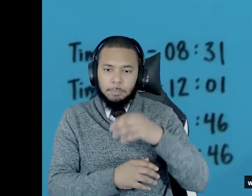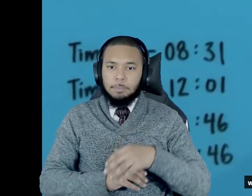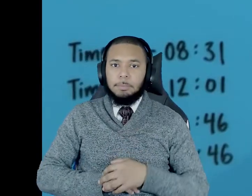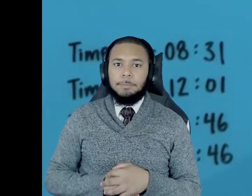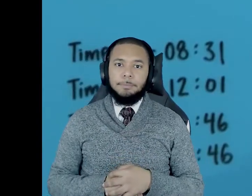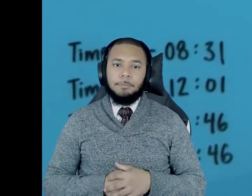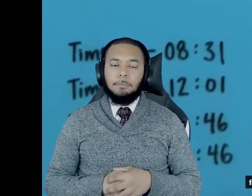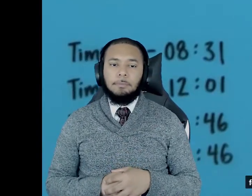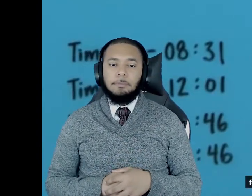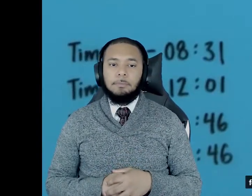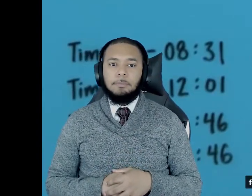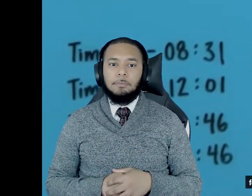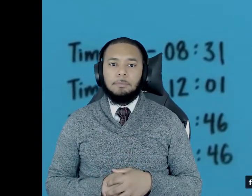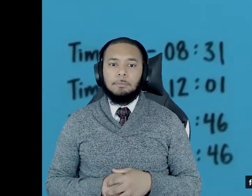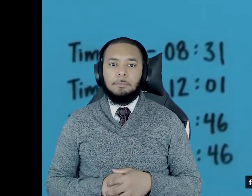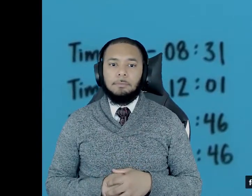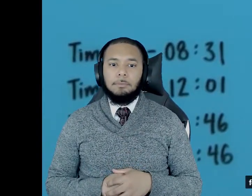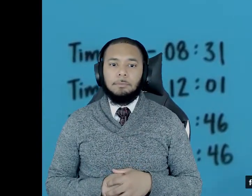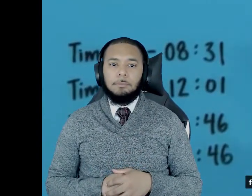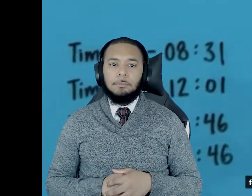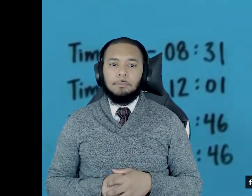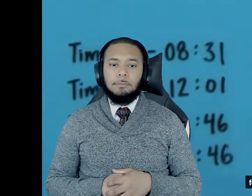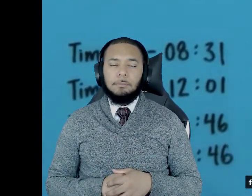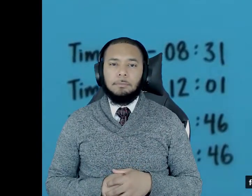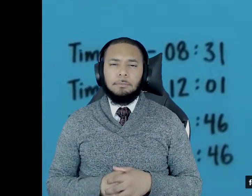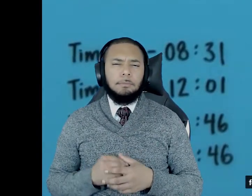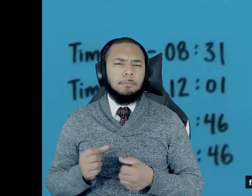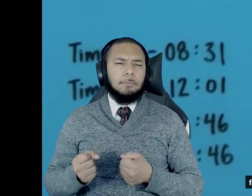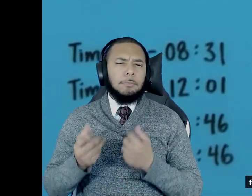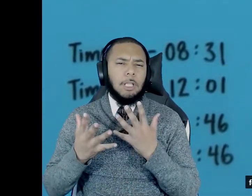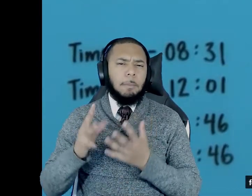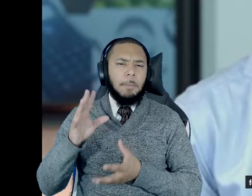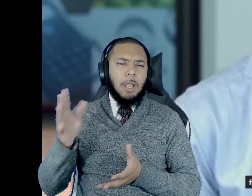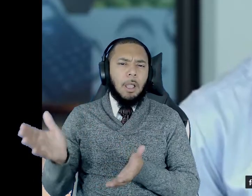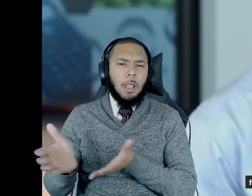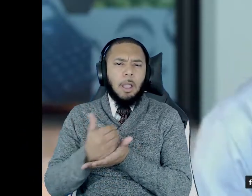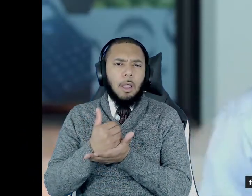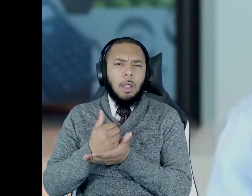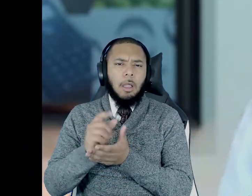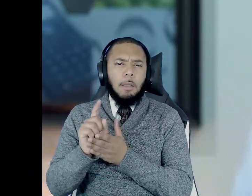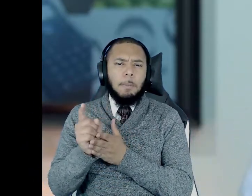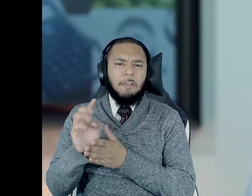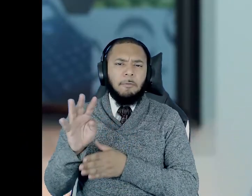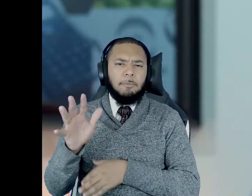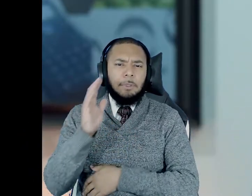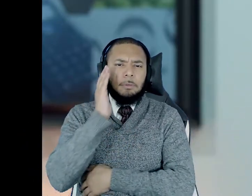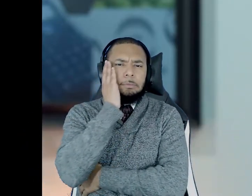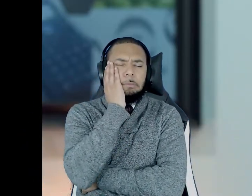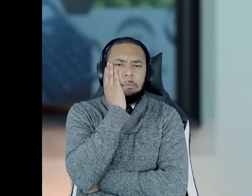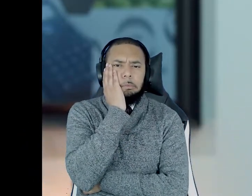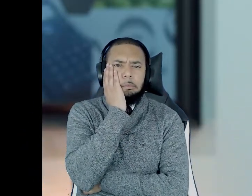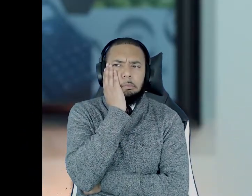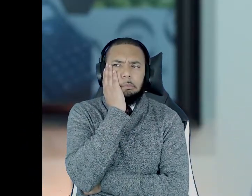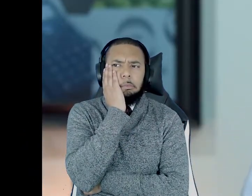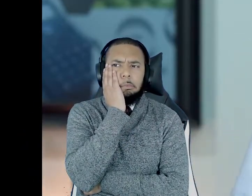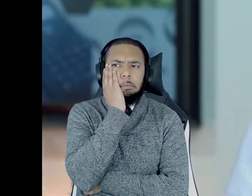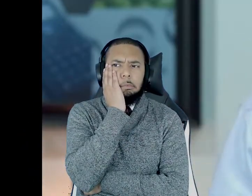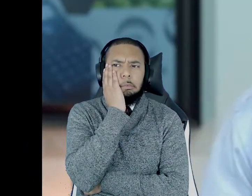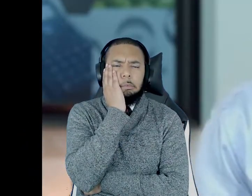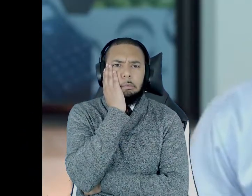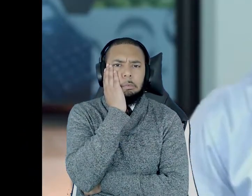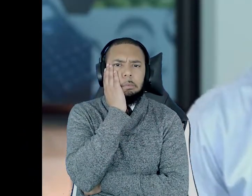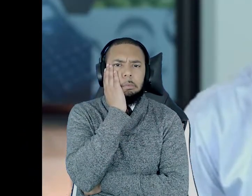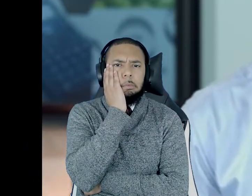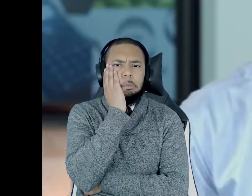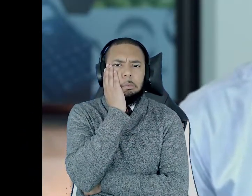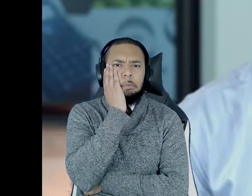for this piece. But how much are we going to receive for this piece? And therein lies the challenge. 45 minutes. What